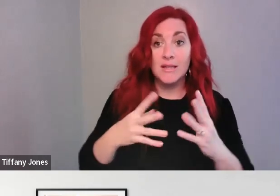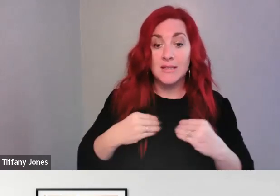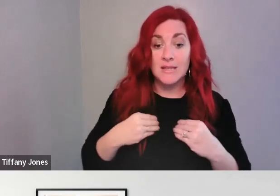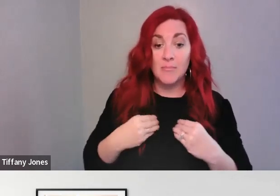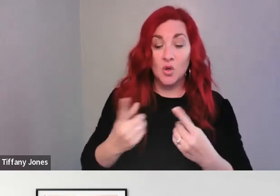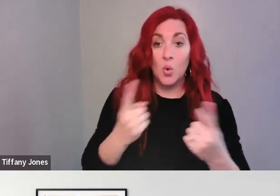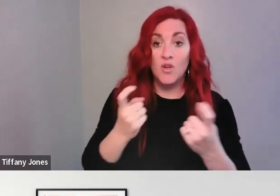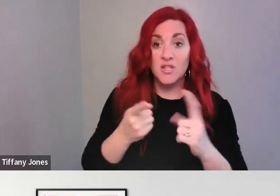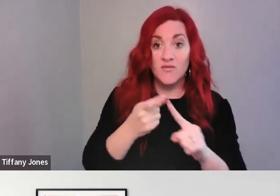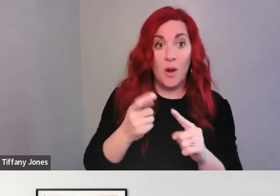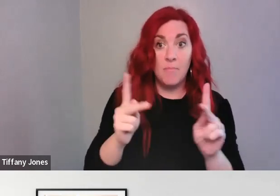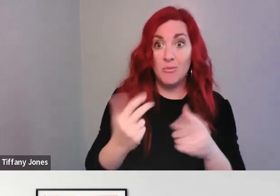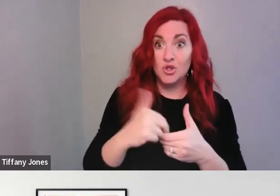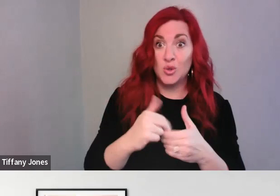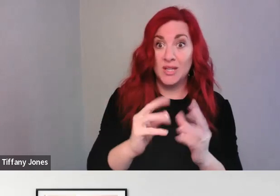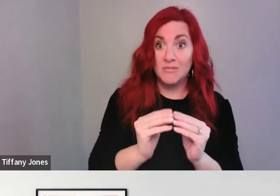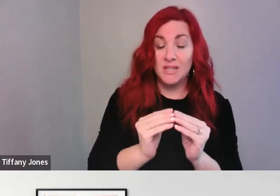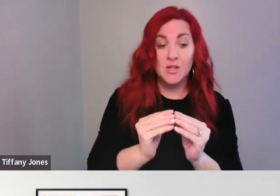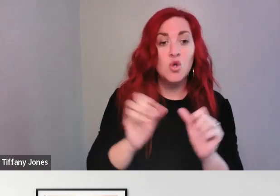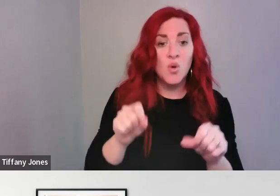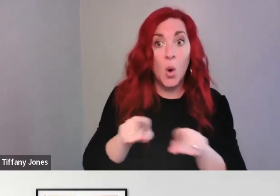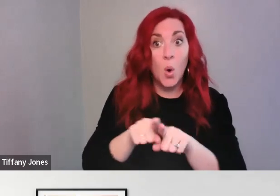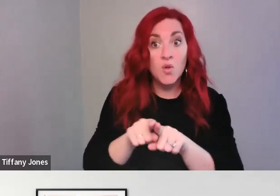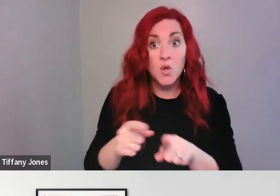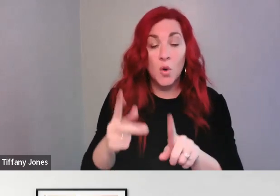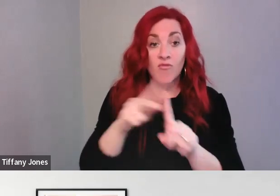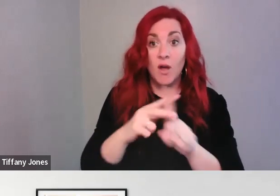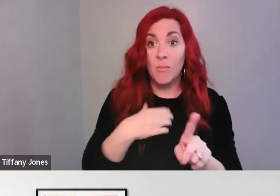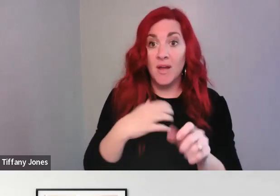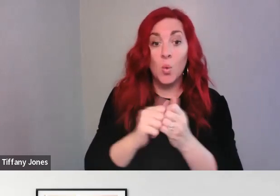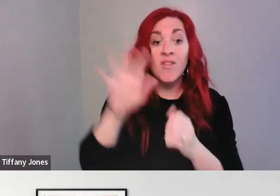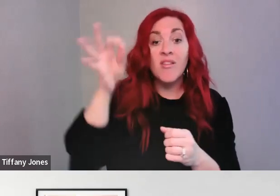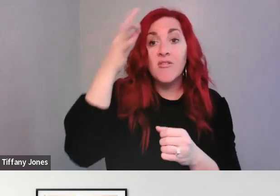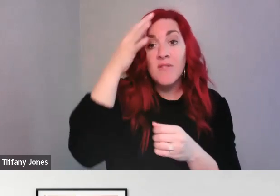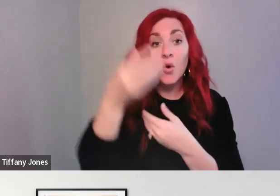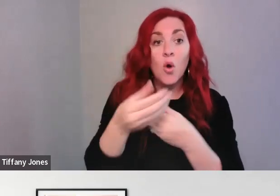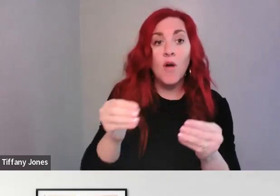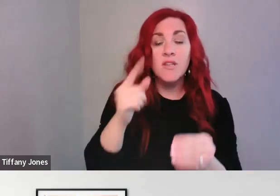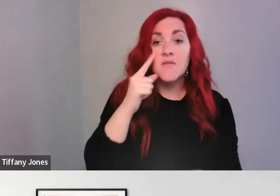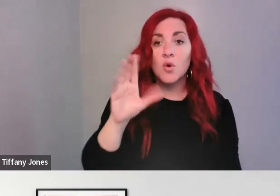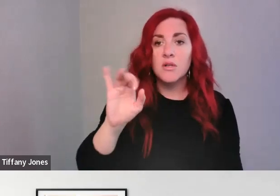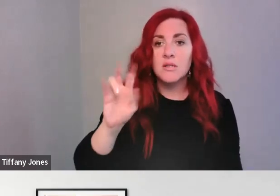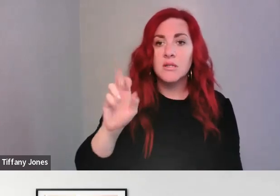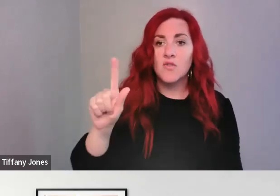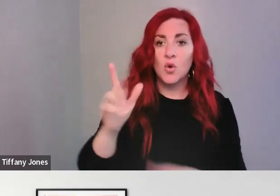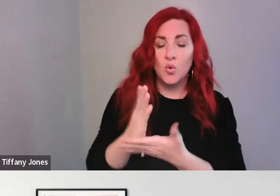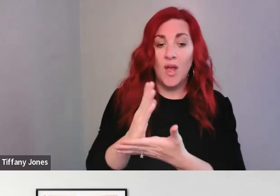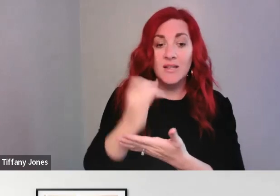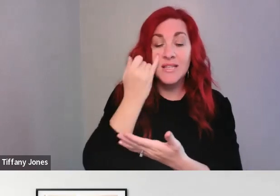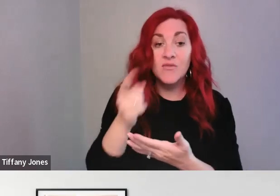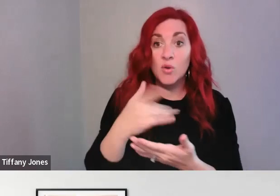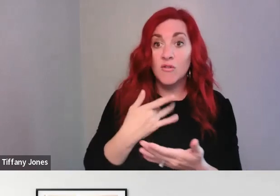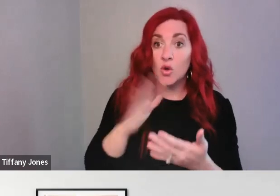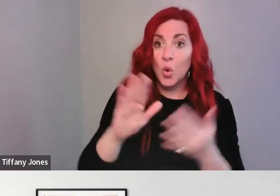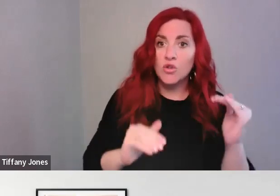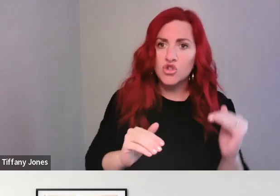attendees, because you can also file a complaint with the Federal Office for Civil Rights if you feel like your child or